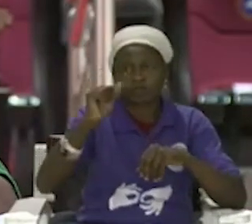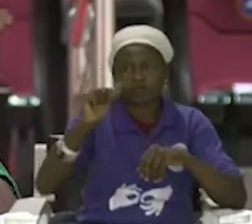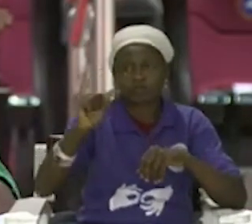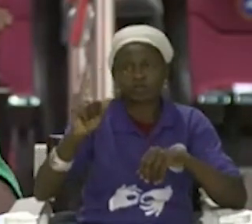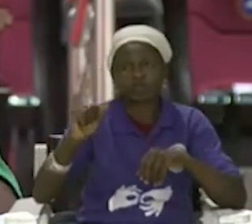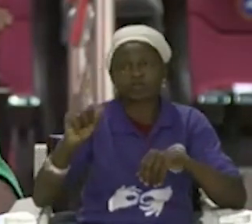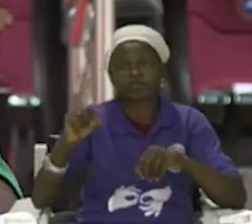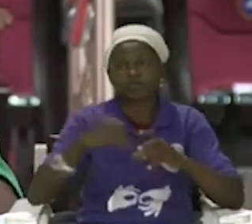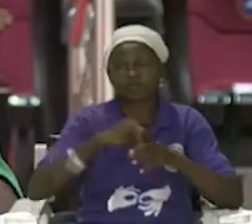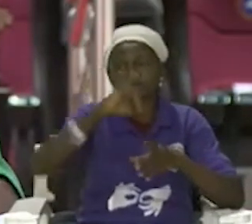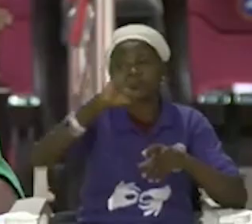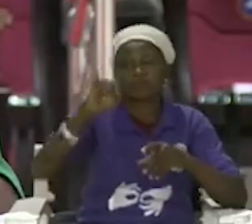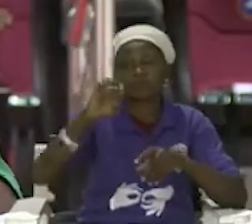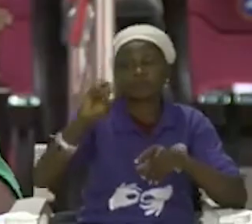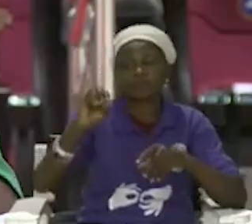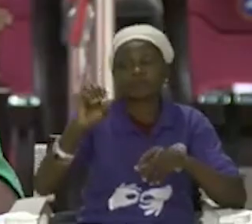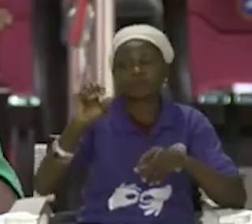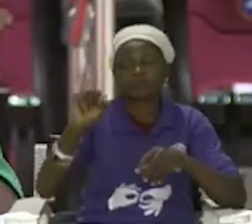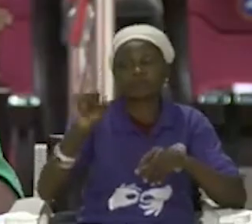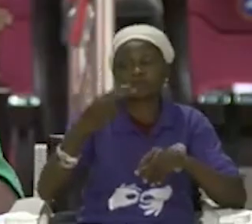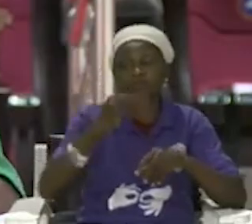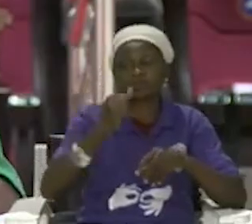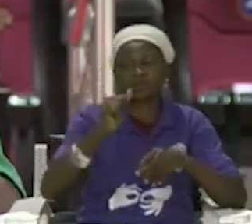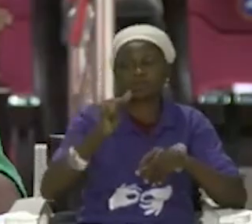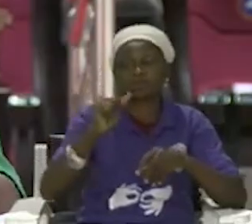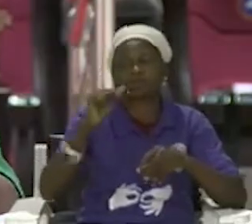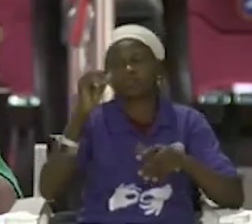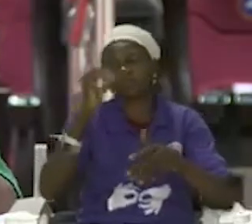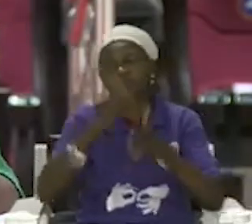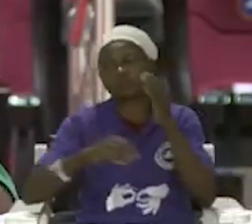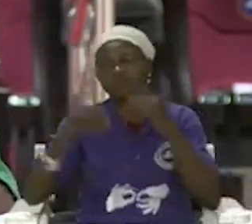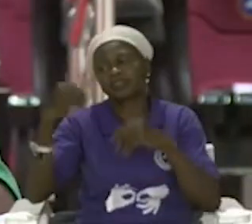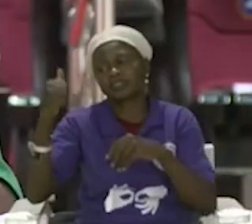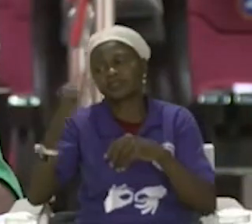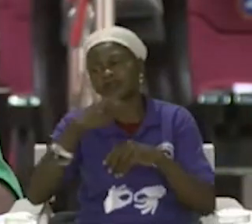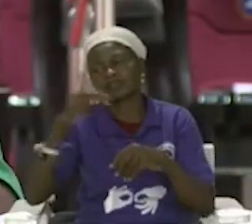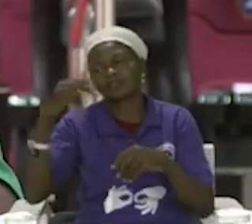In Joshua chapter 10, from verse 12 to 14,